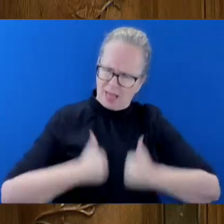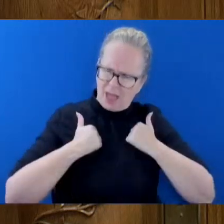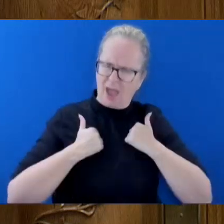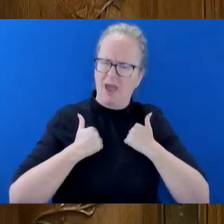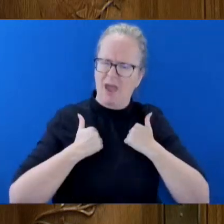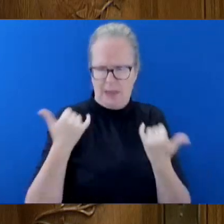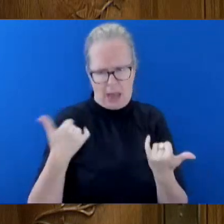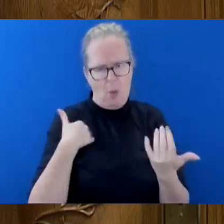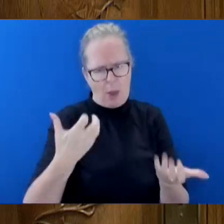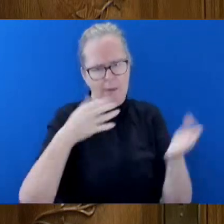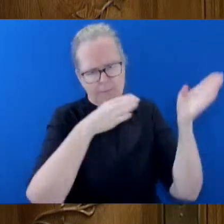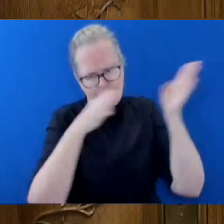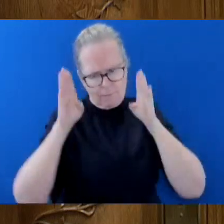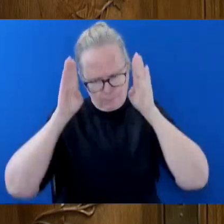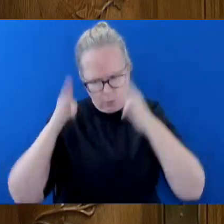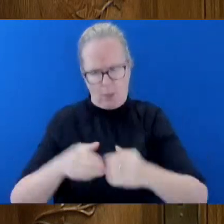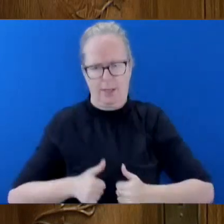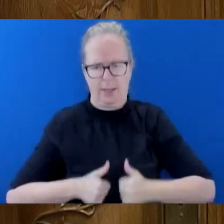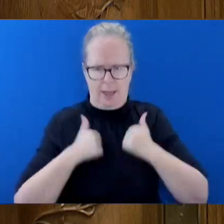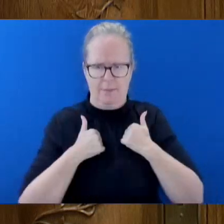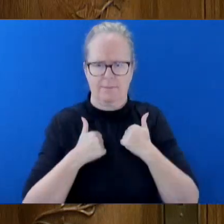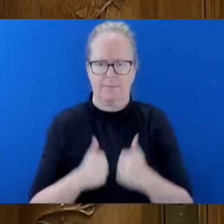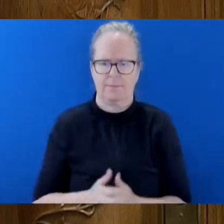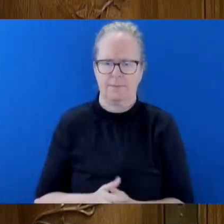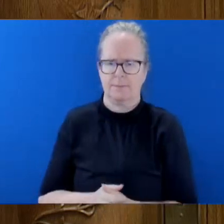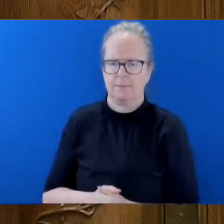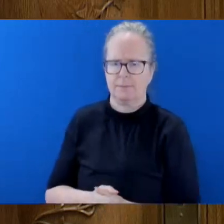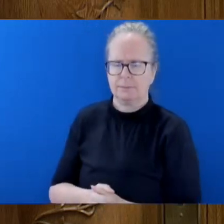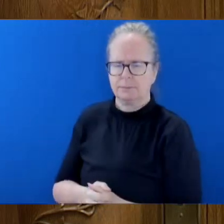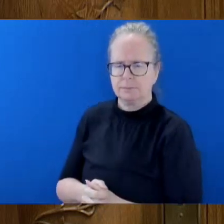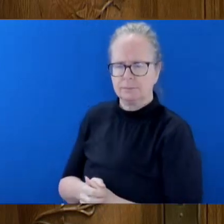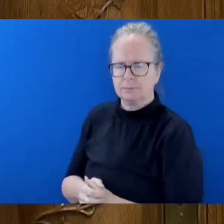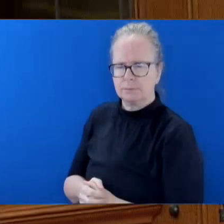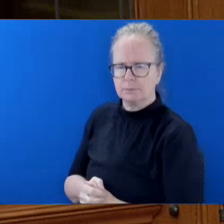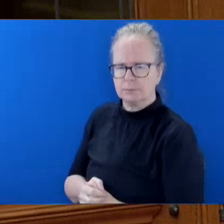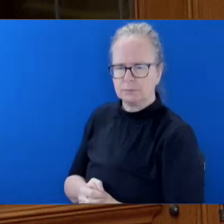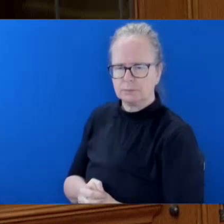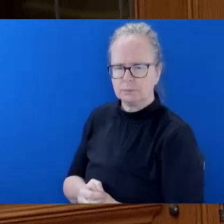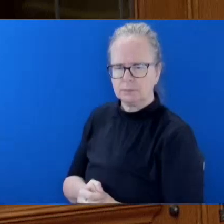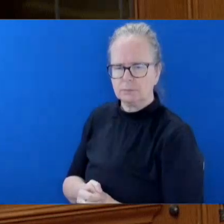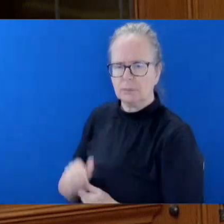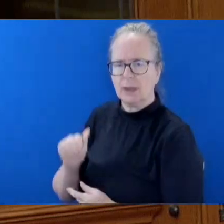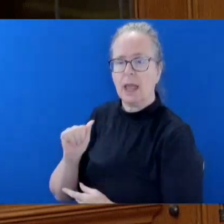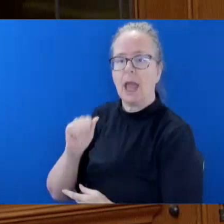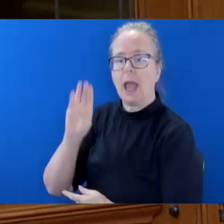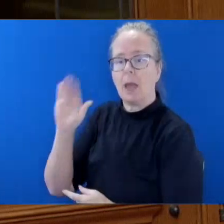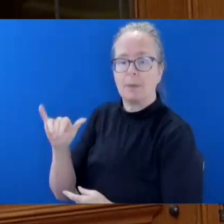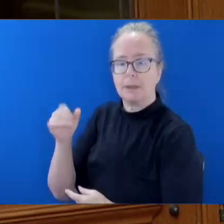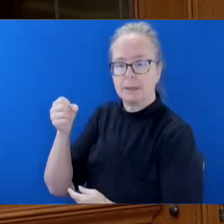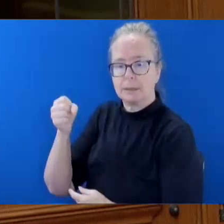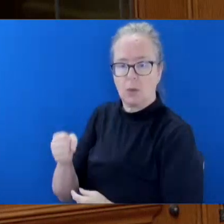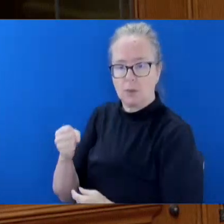Member for Abbotsford South, supplemental. Thank you very much, Mr. Speaker.